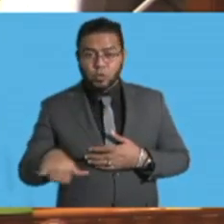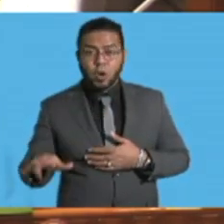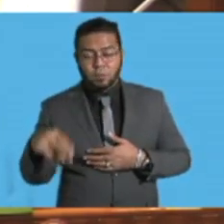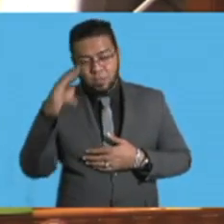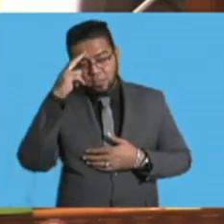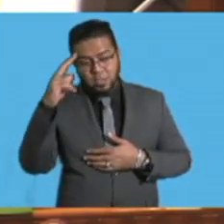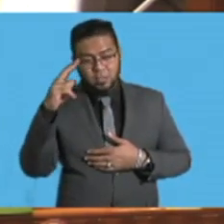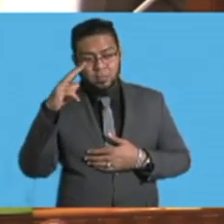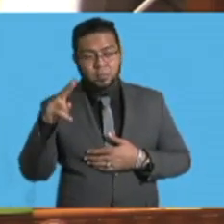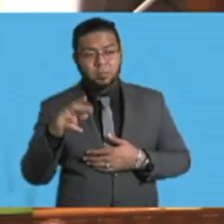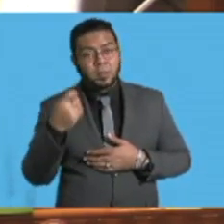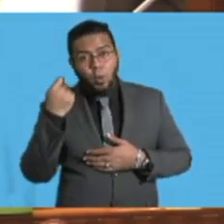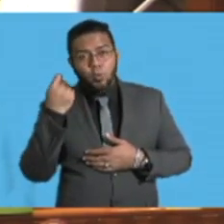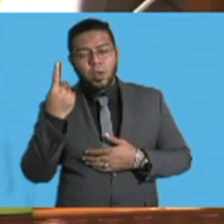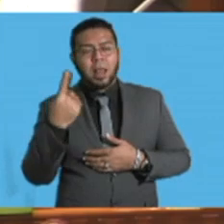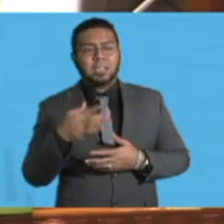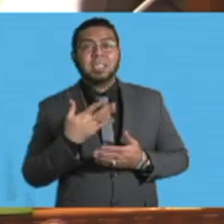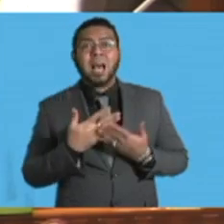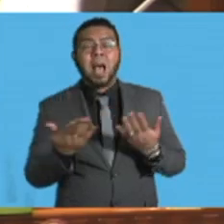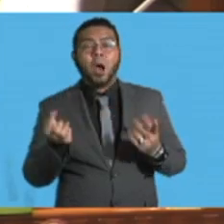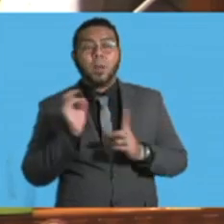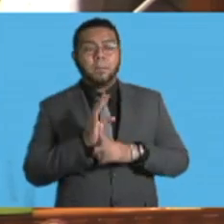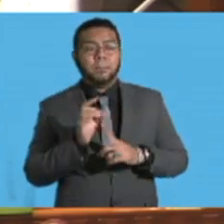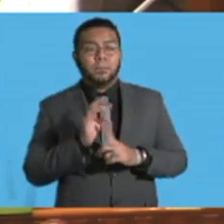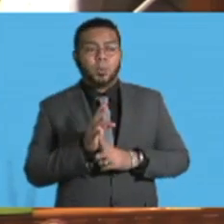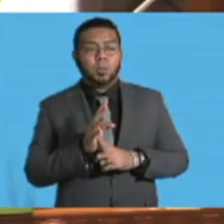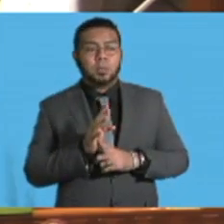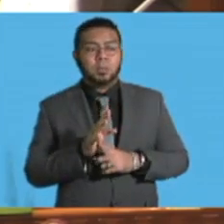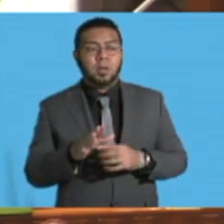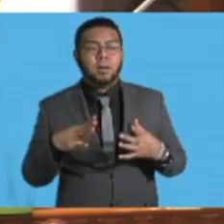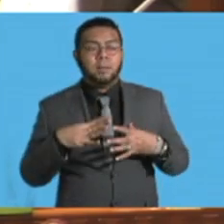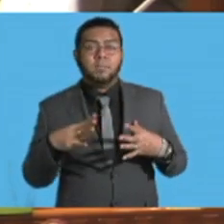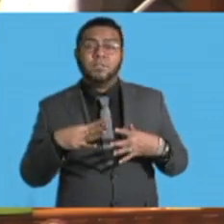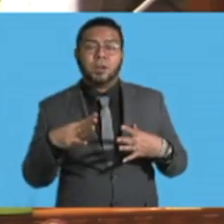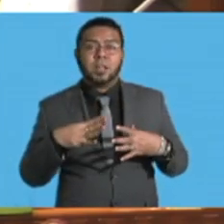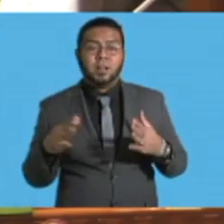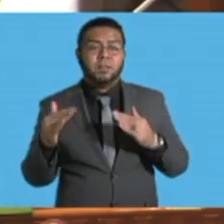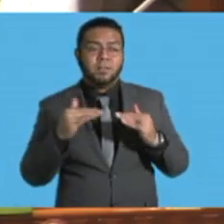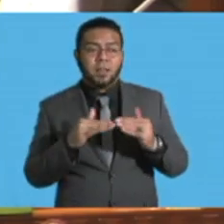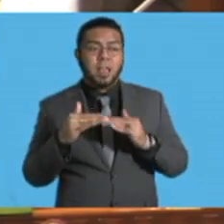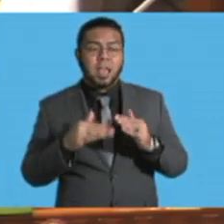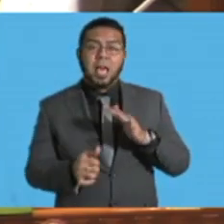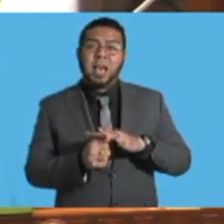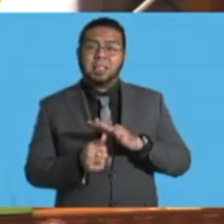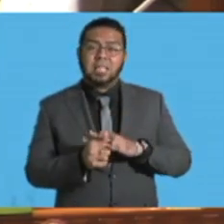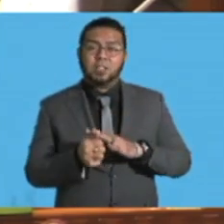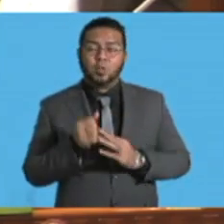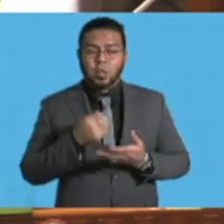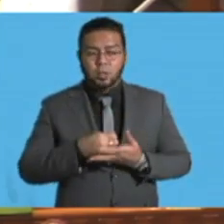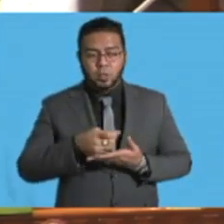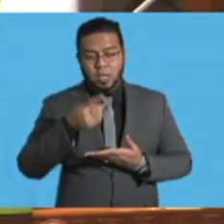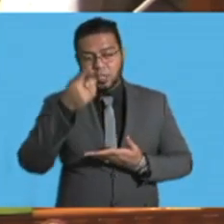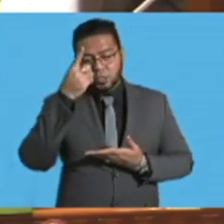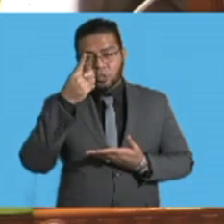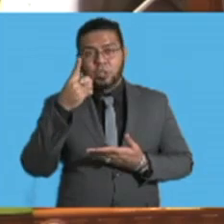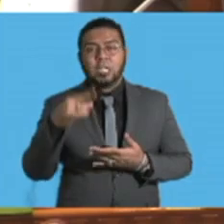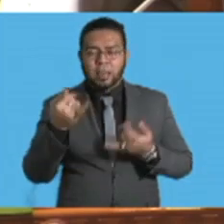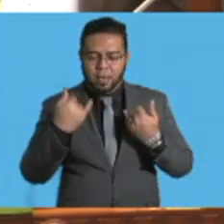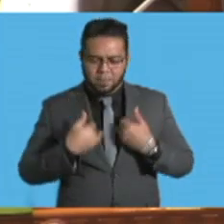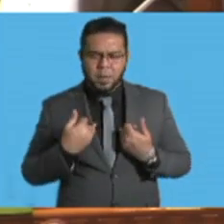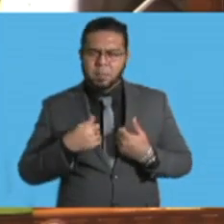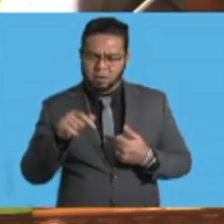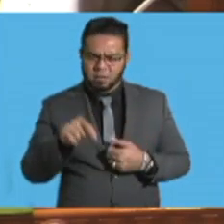nation realized how important free and fair access to education is, implemented